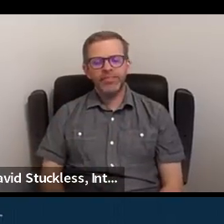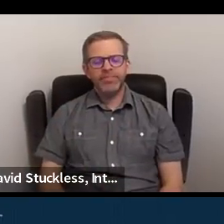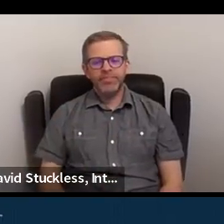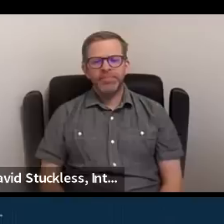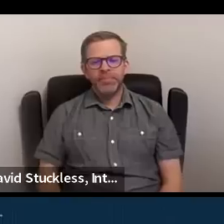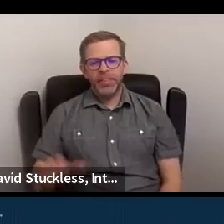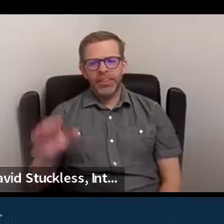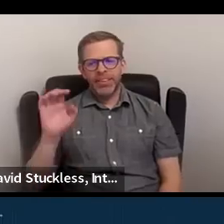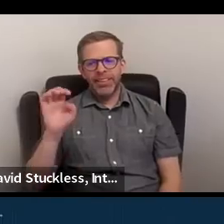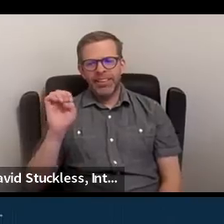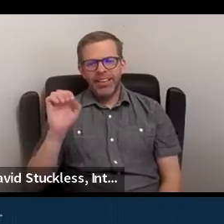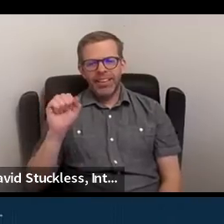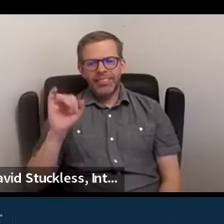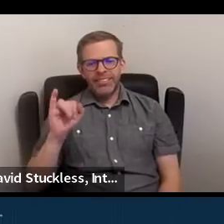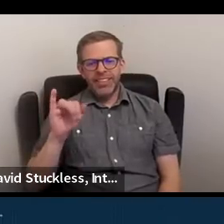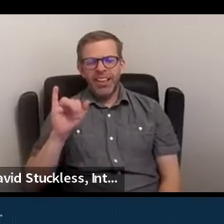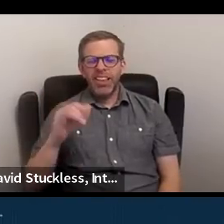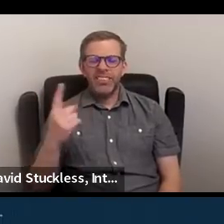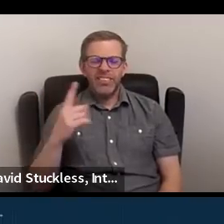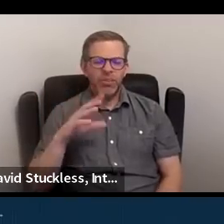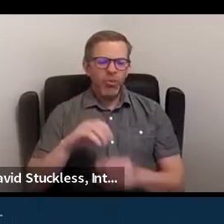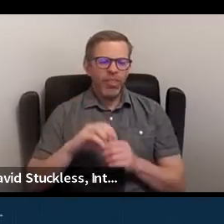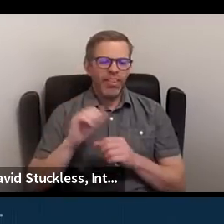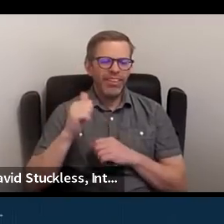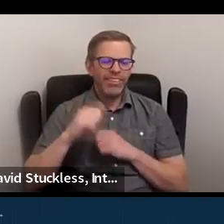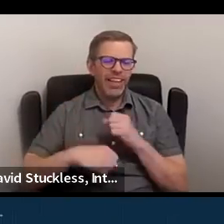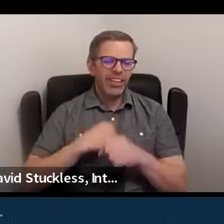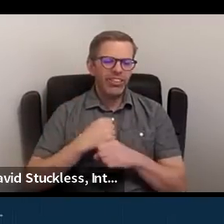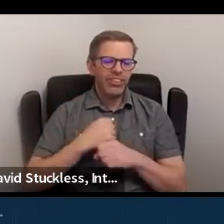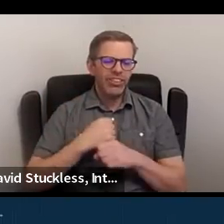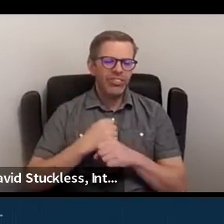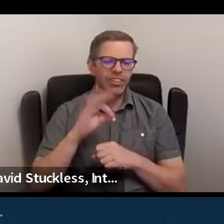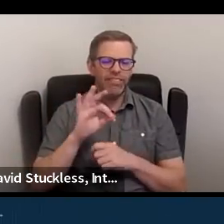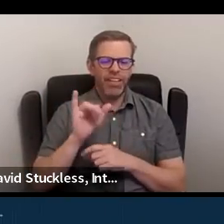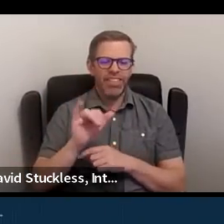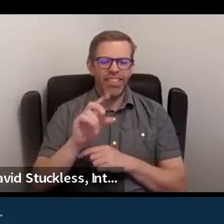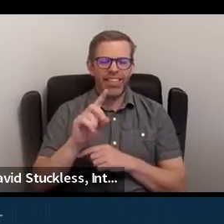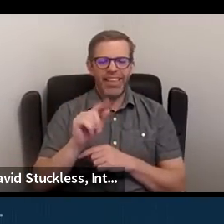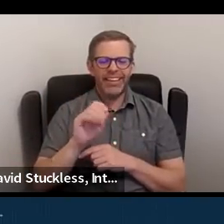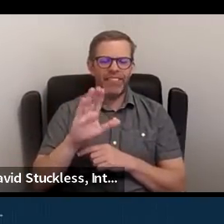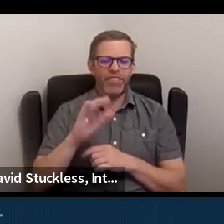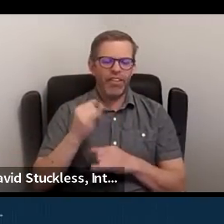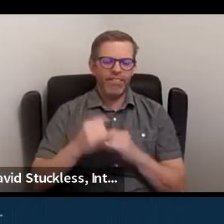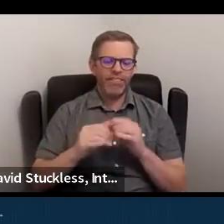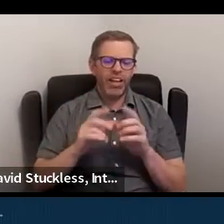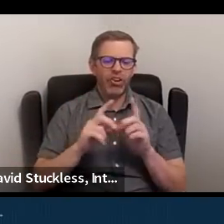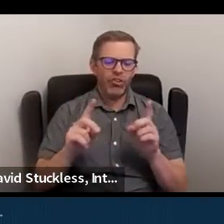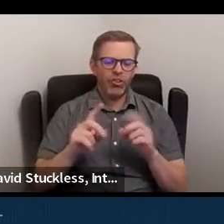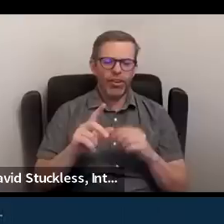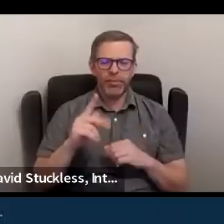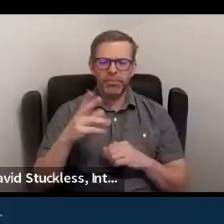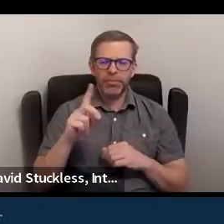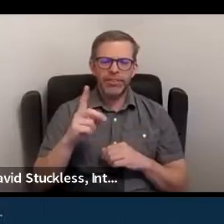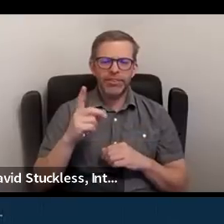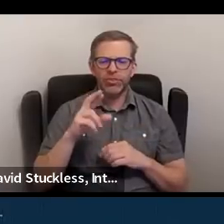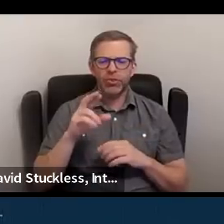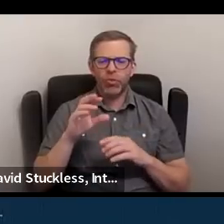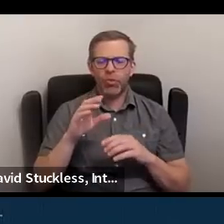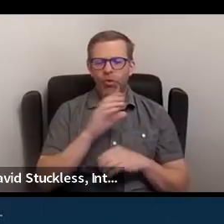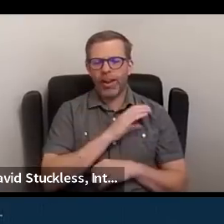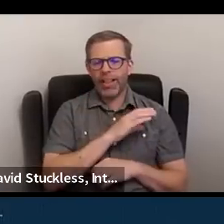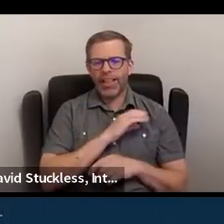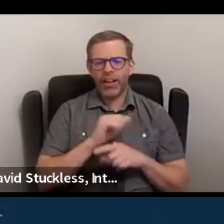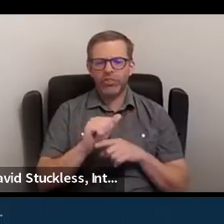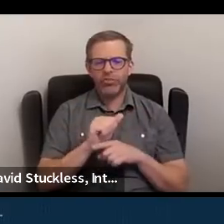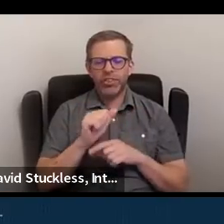is someone who is within 10 years of the date of their final degree, their PhD, or their clinical training.